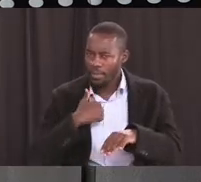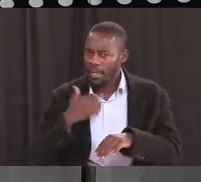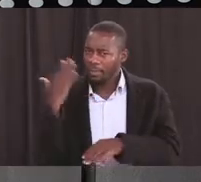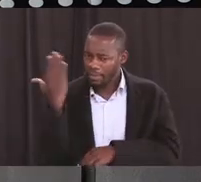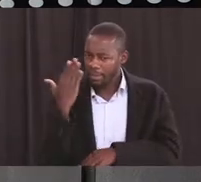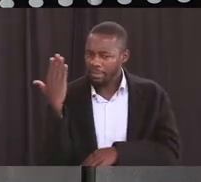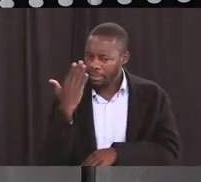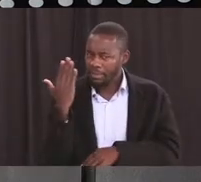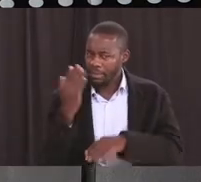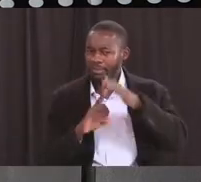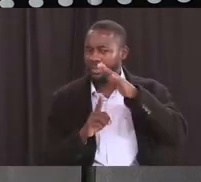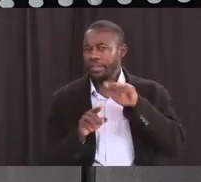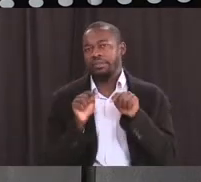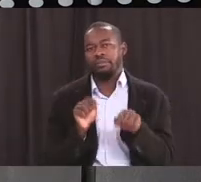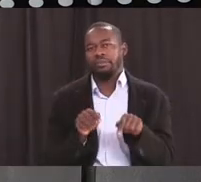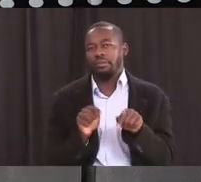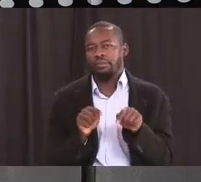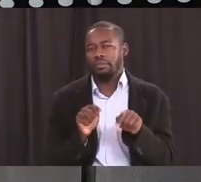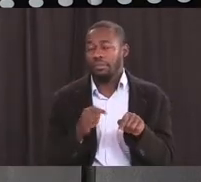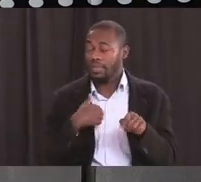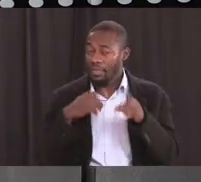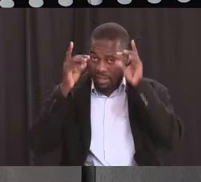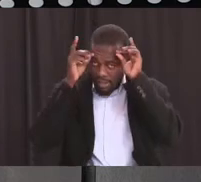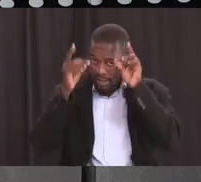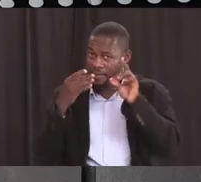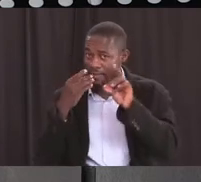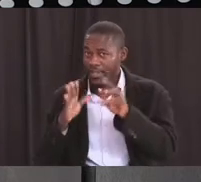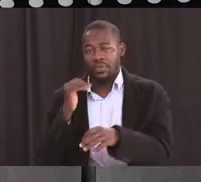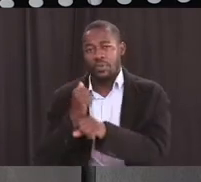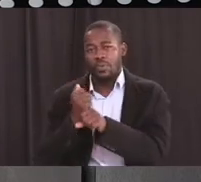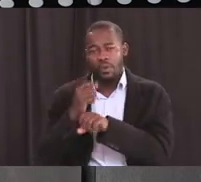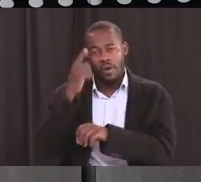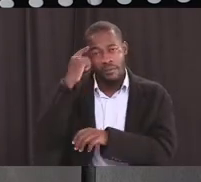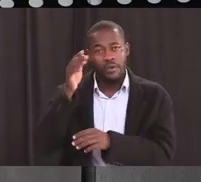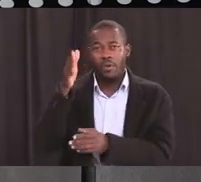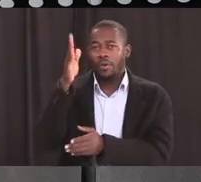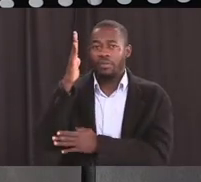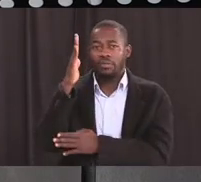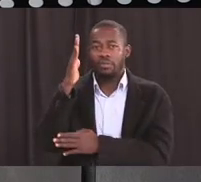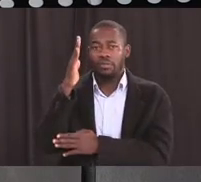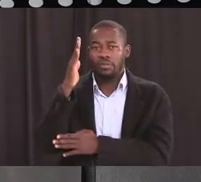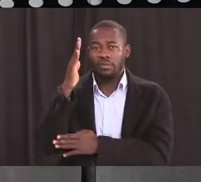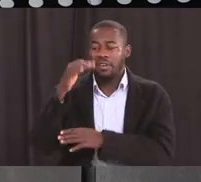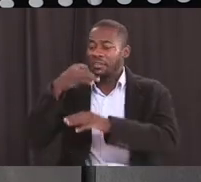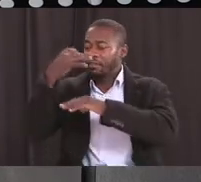I believe we've all been in that place of waiting, not knowing the next steps.